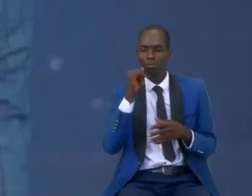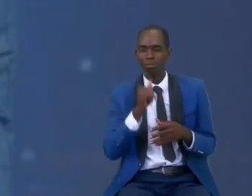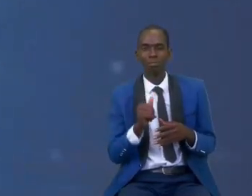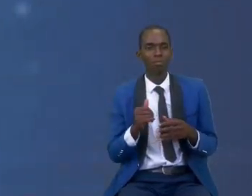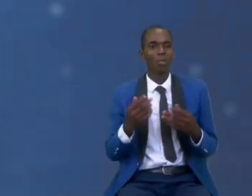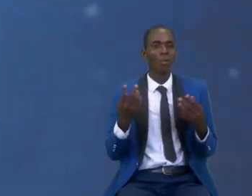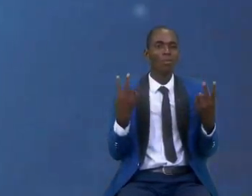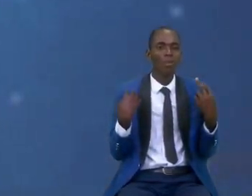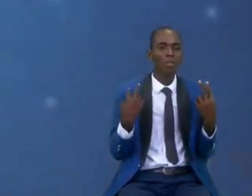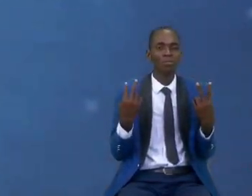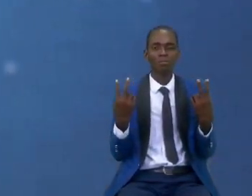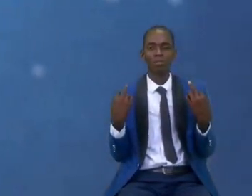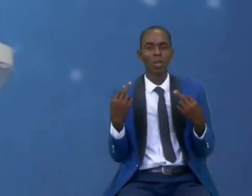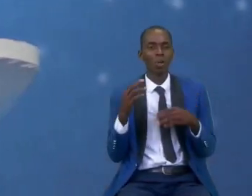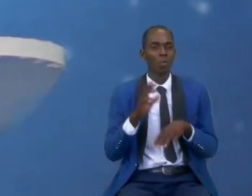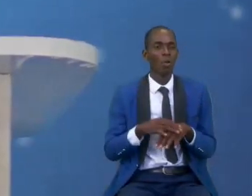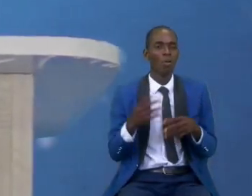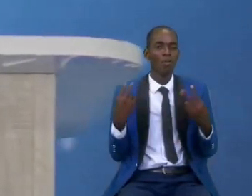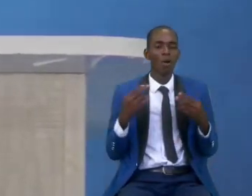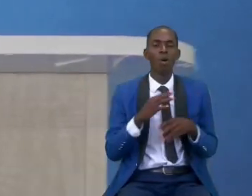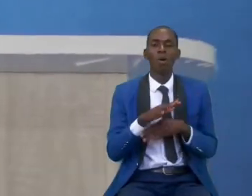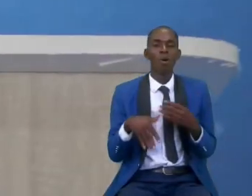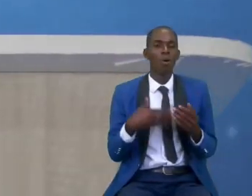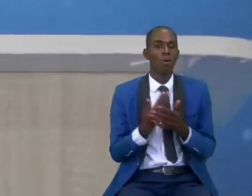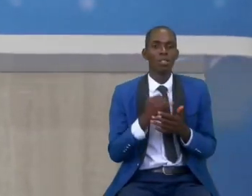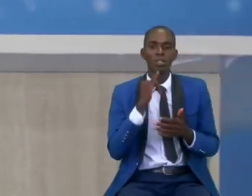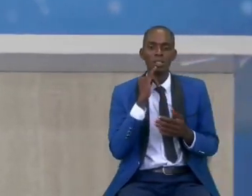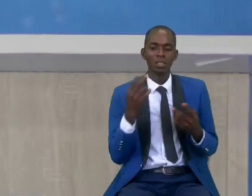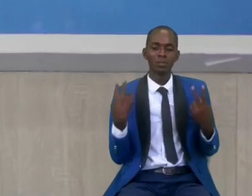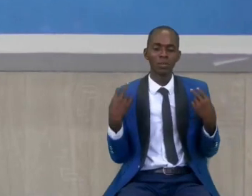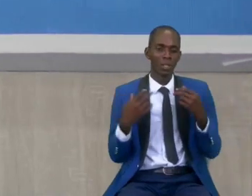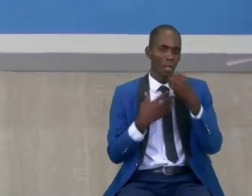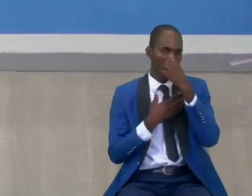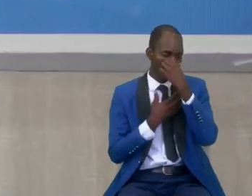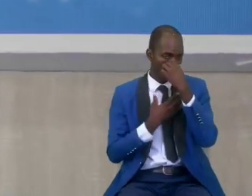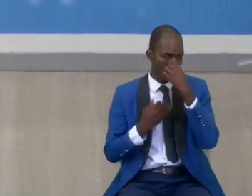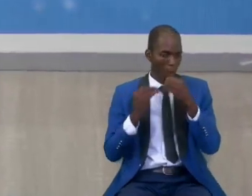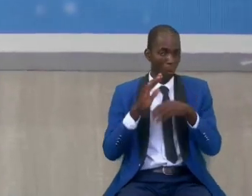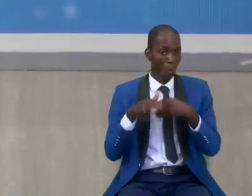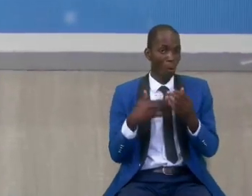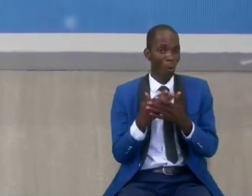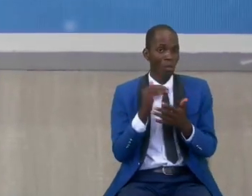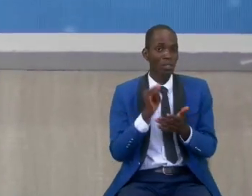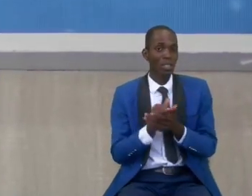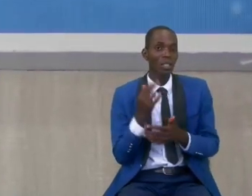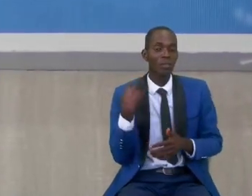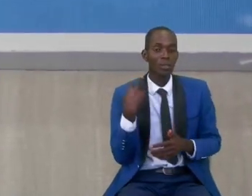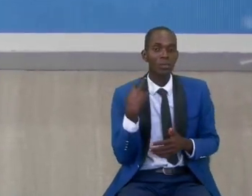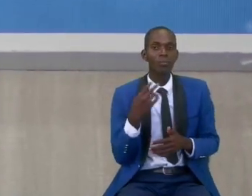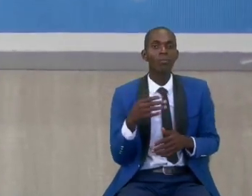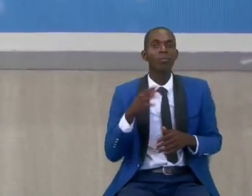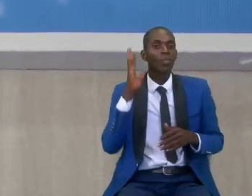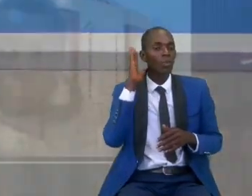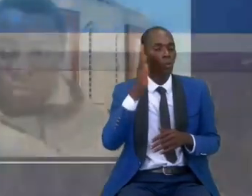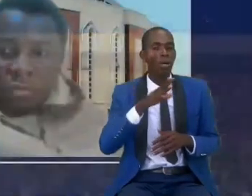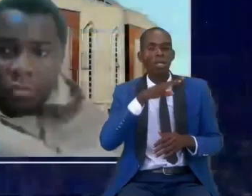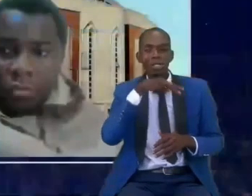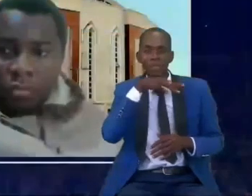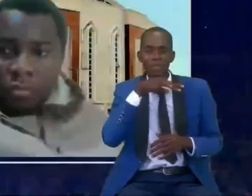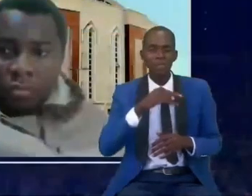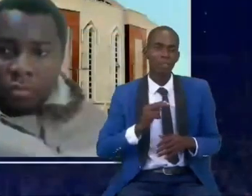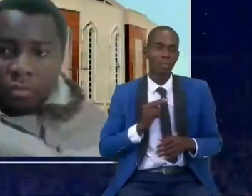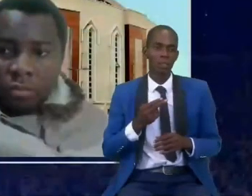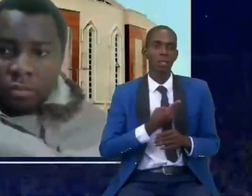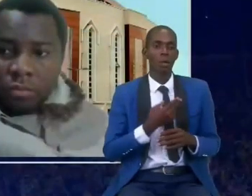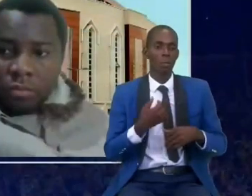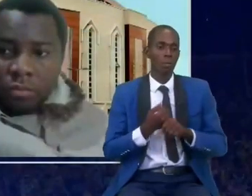vanity. And those vanities, they corrupt us, and they make our lives vain. And then